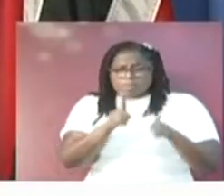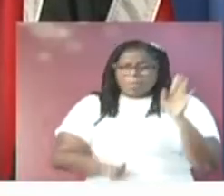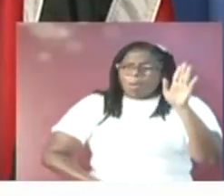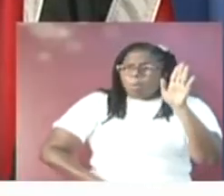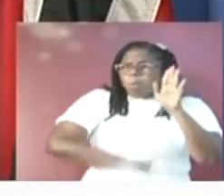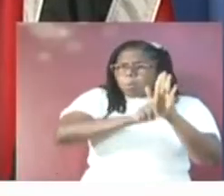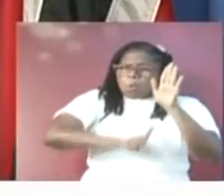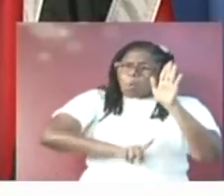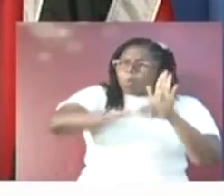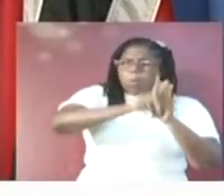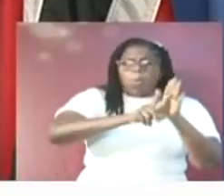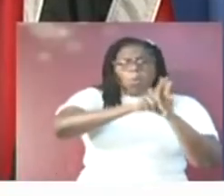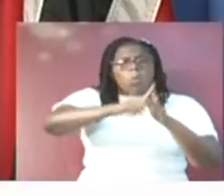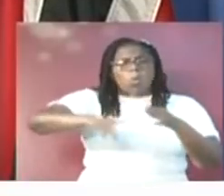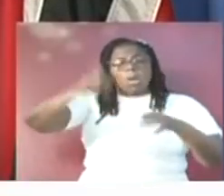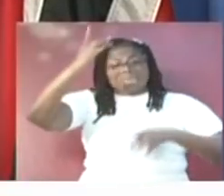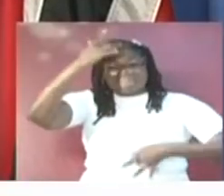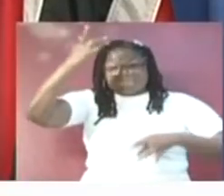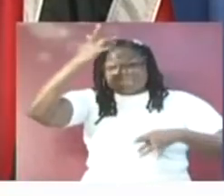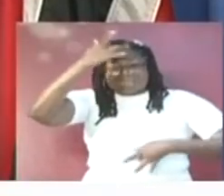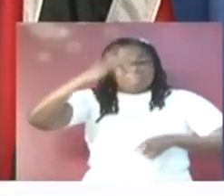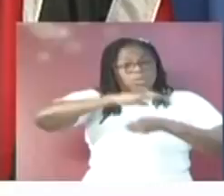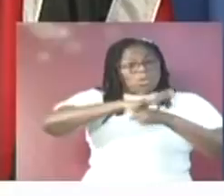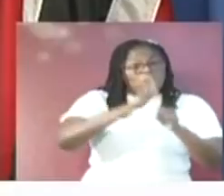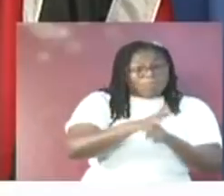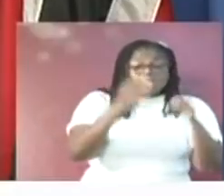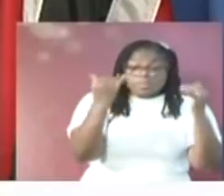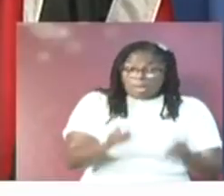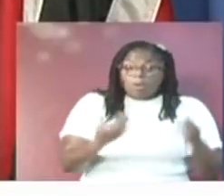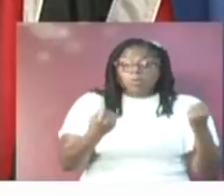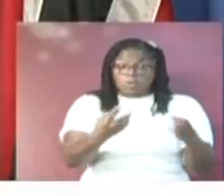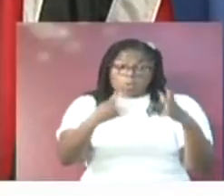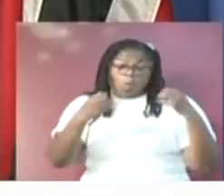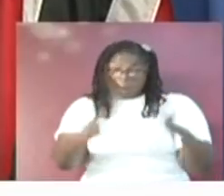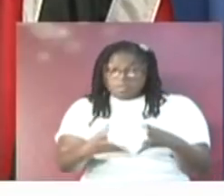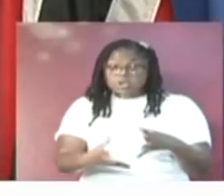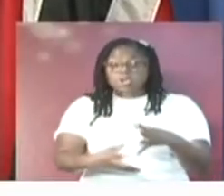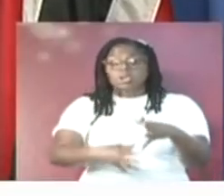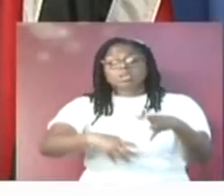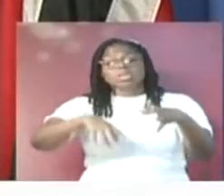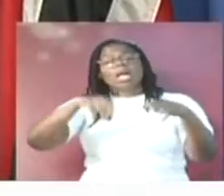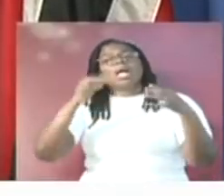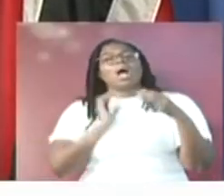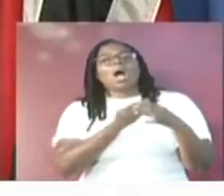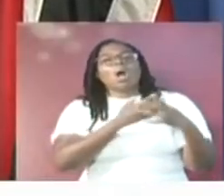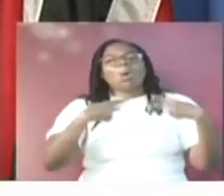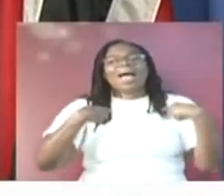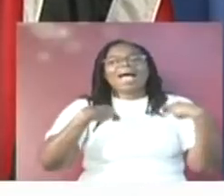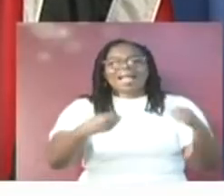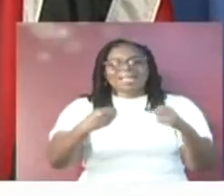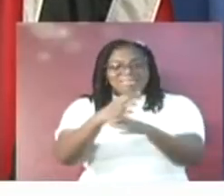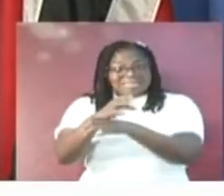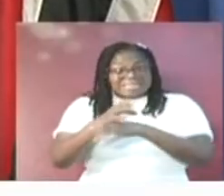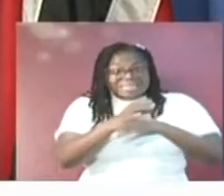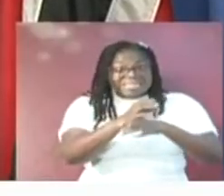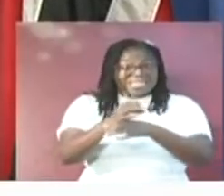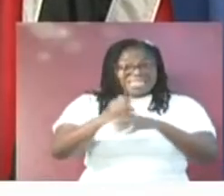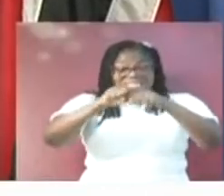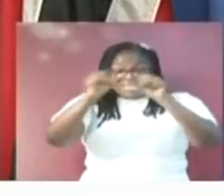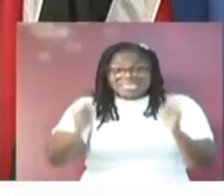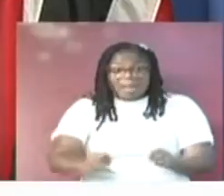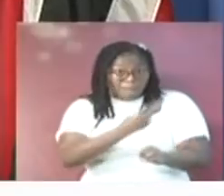infection and the requirement for healthcare that is demanding, that if we do not